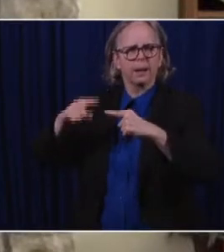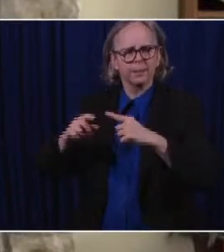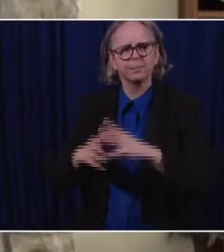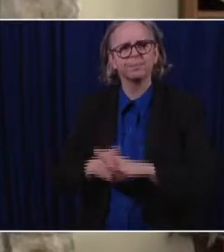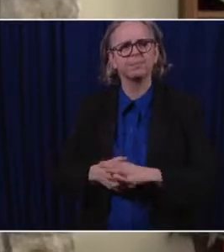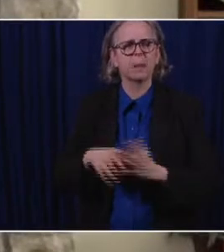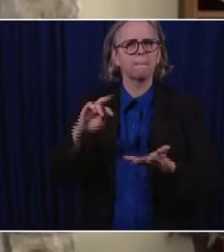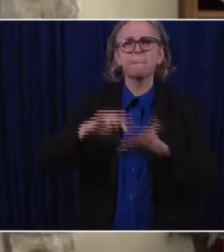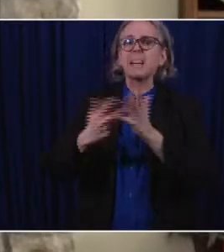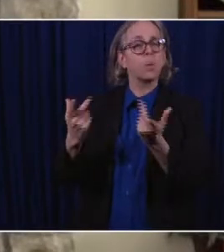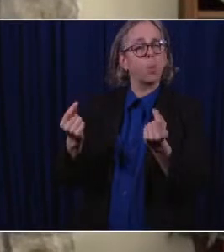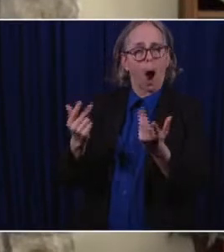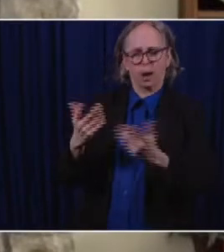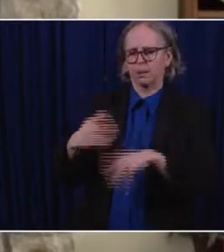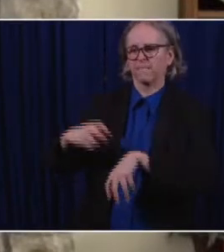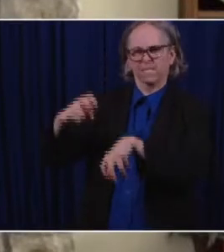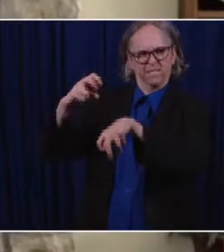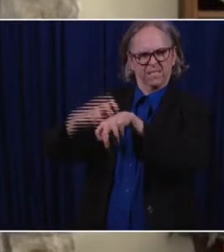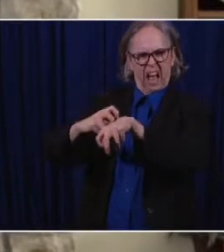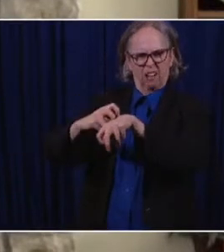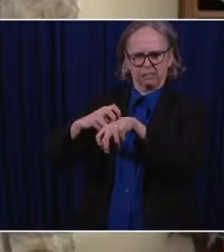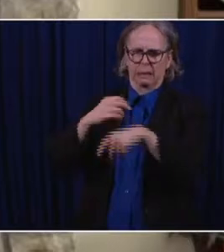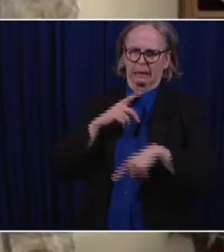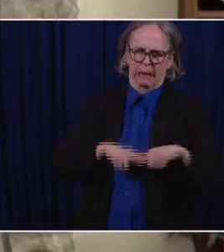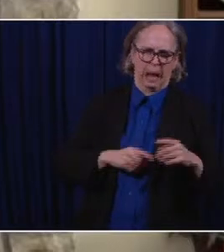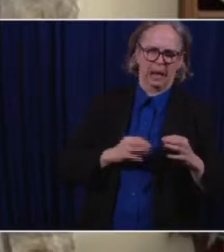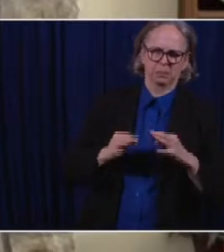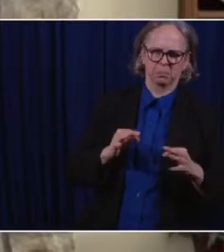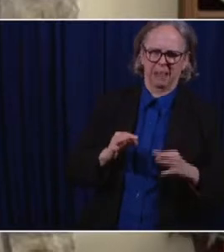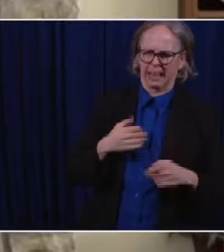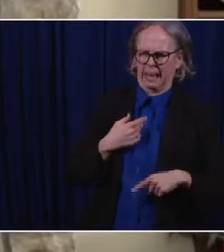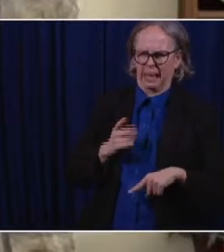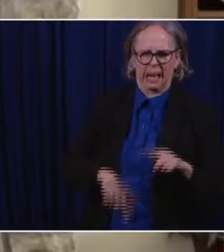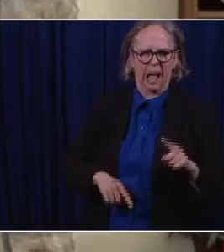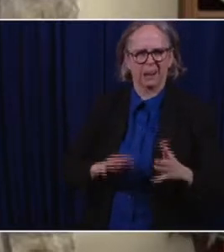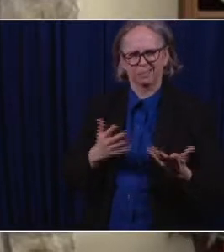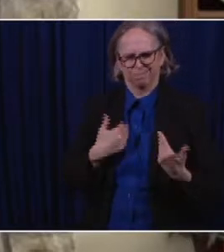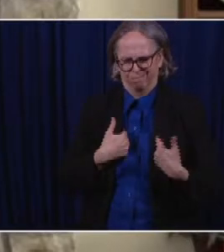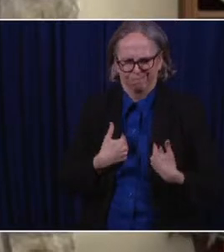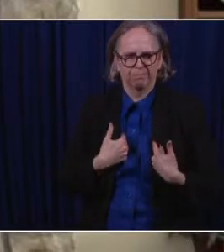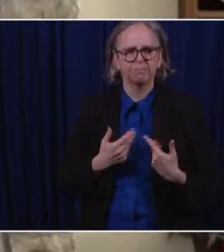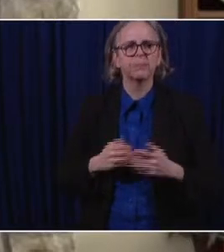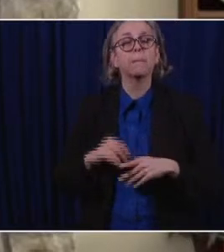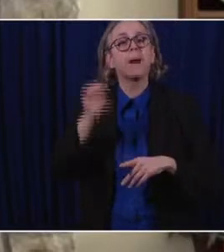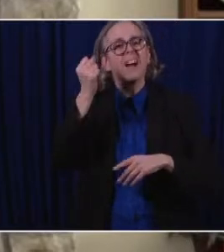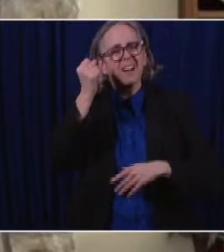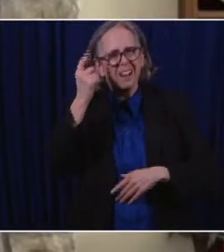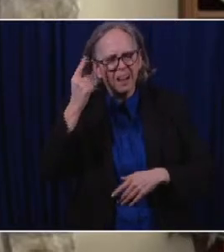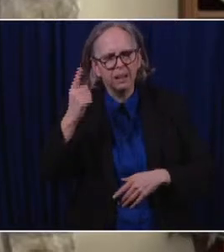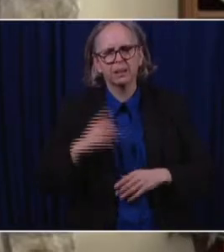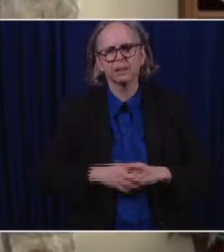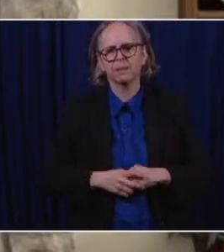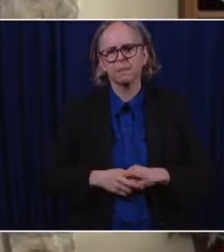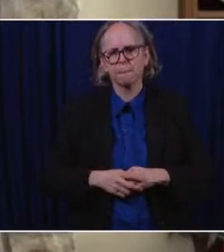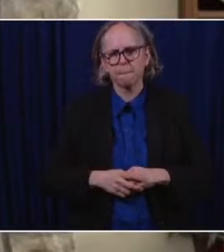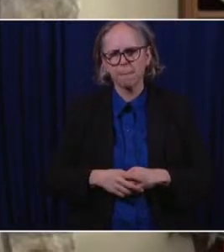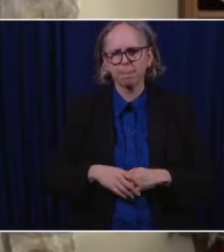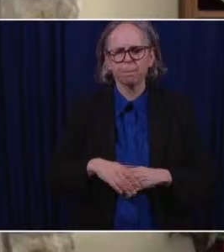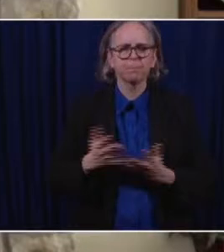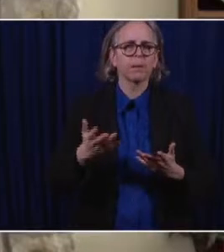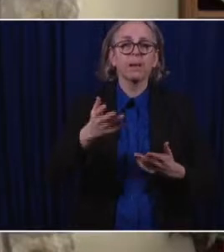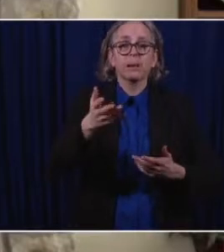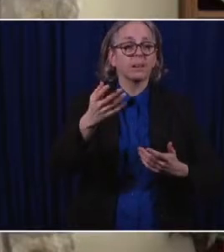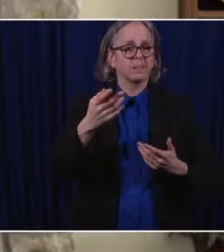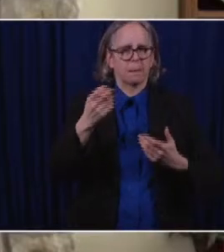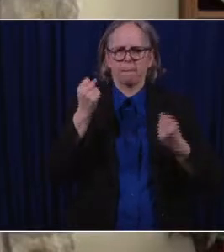And I'm not sure anybody can fully explain it. But so there's a lot of different things going on.